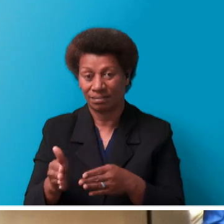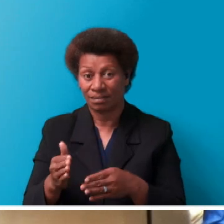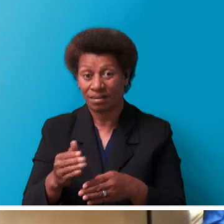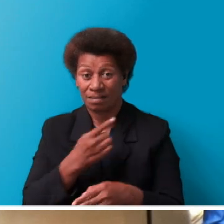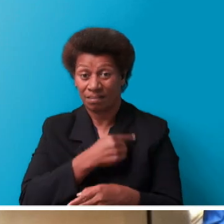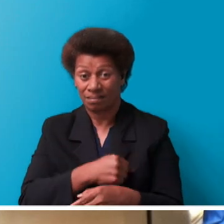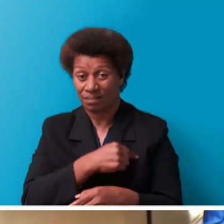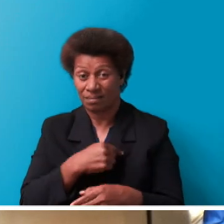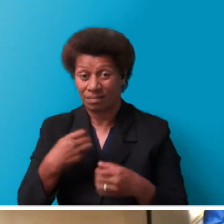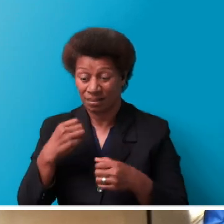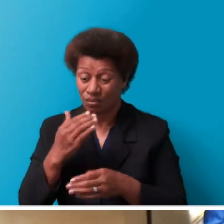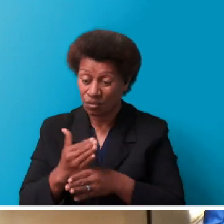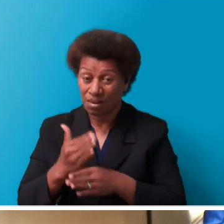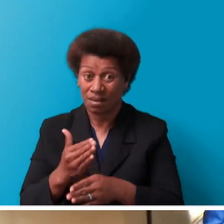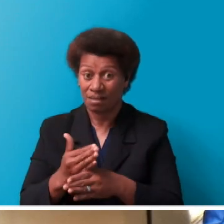honored.